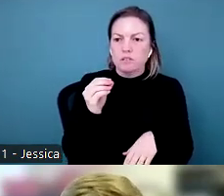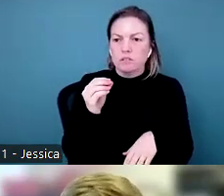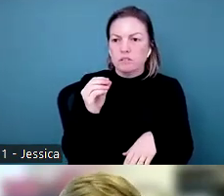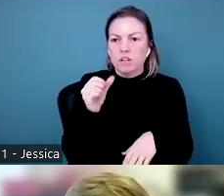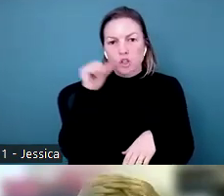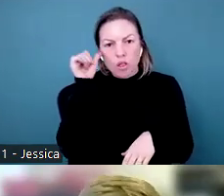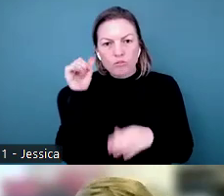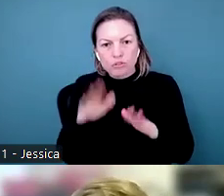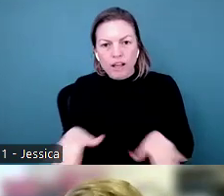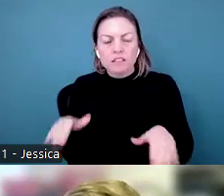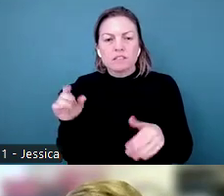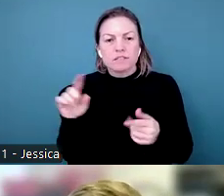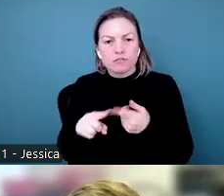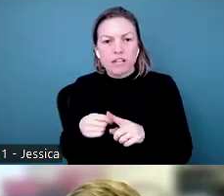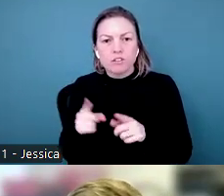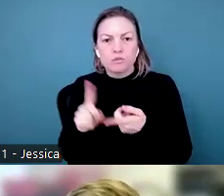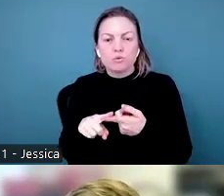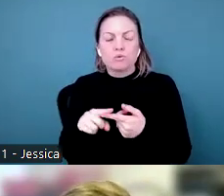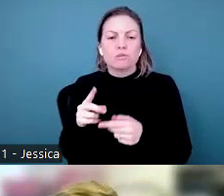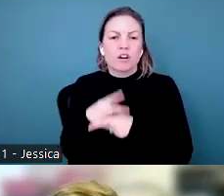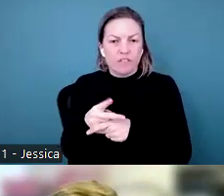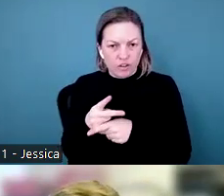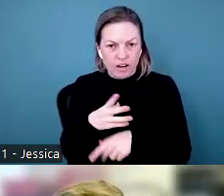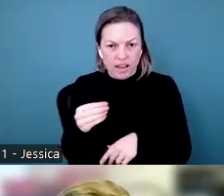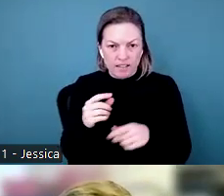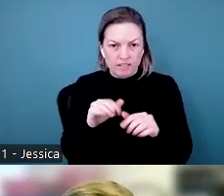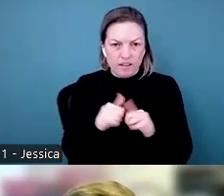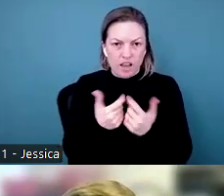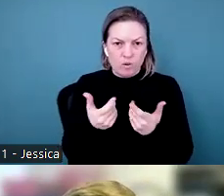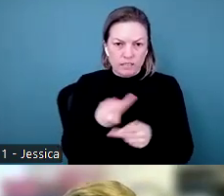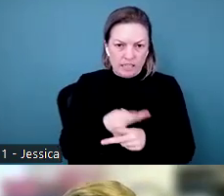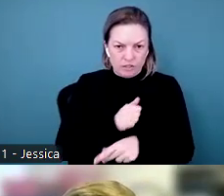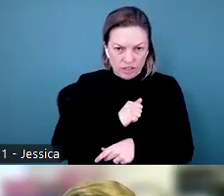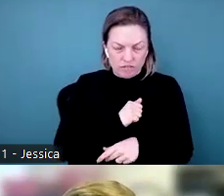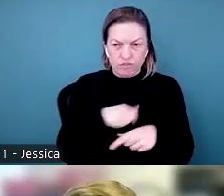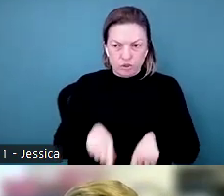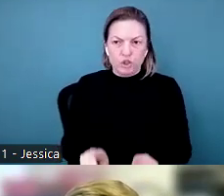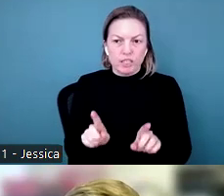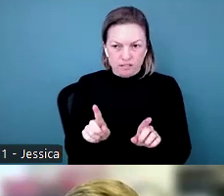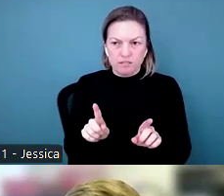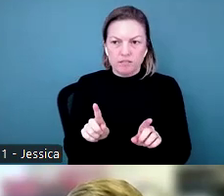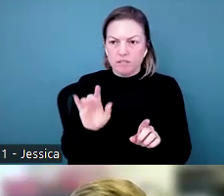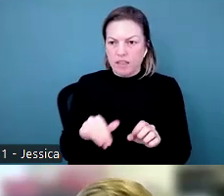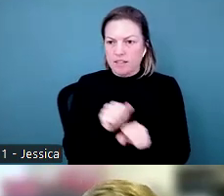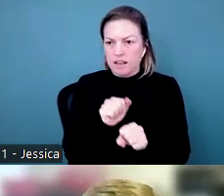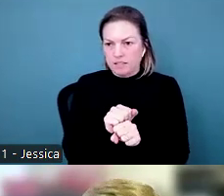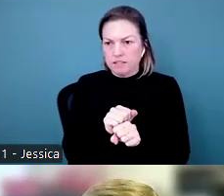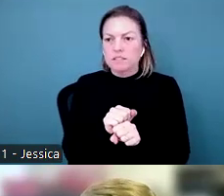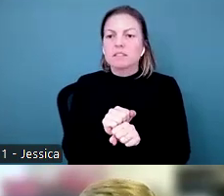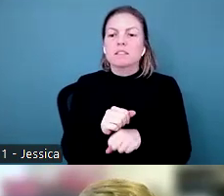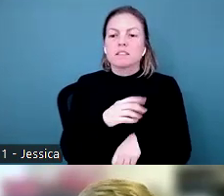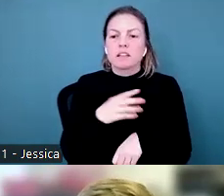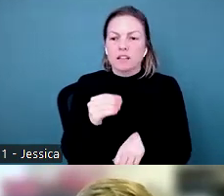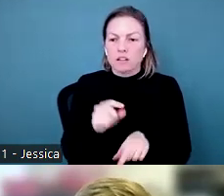child or friend to caregiver, and then ways to take care of oneself during this task, as well as, of